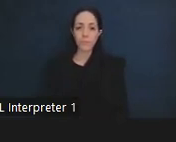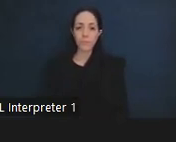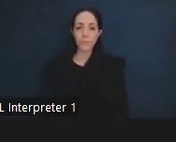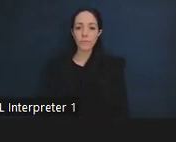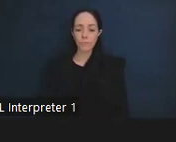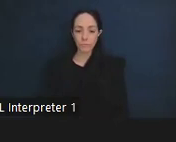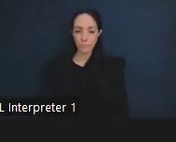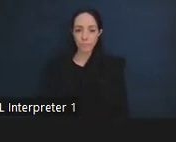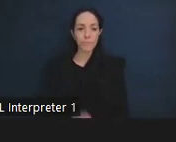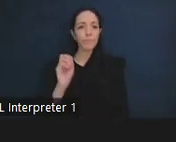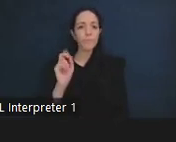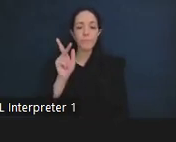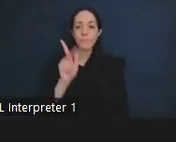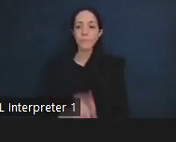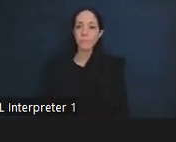Okay.